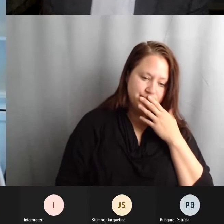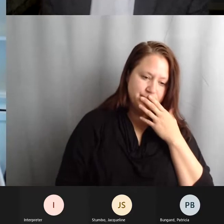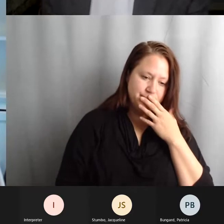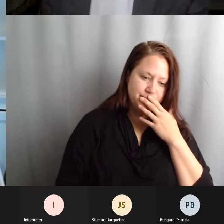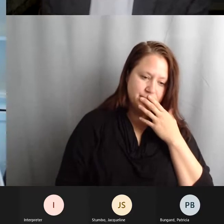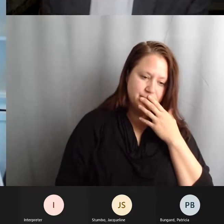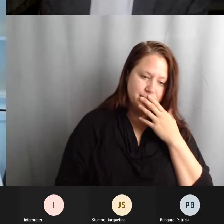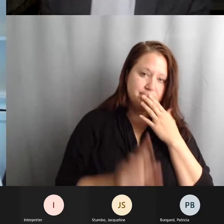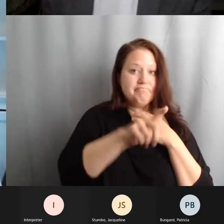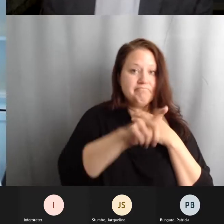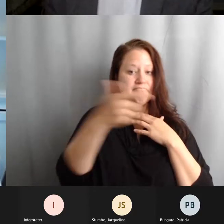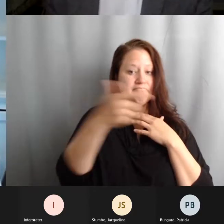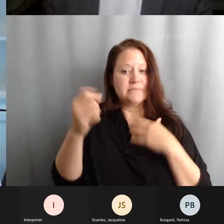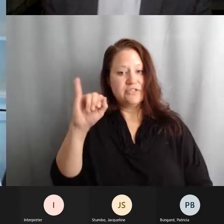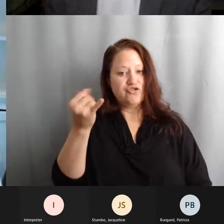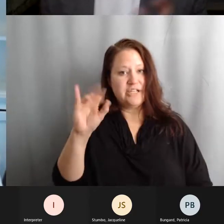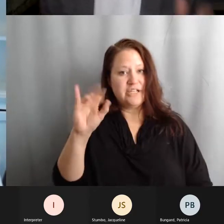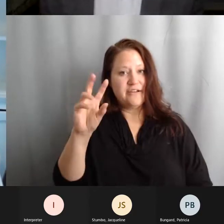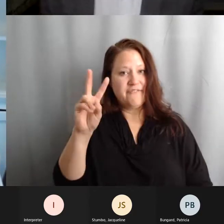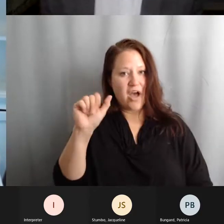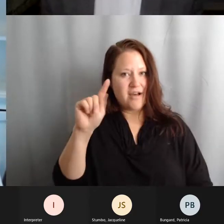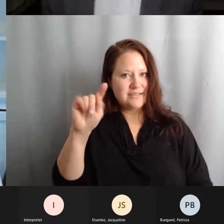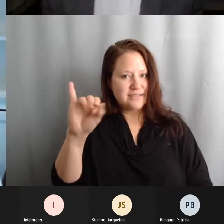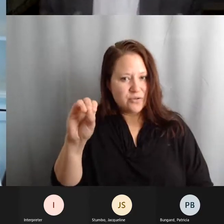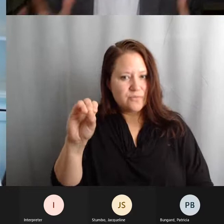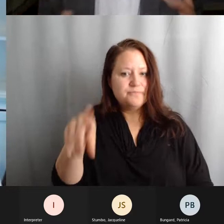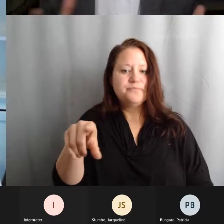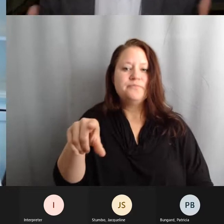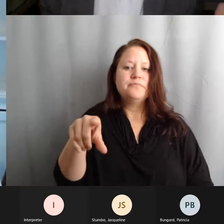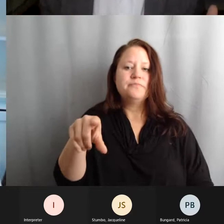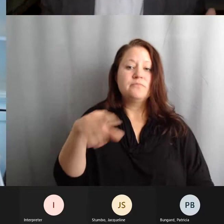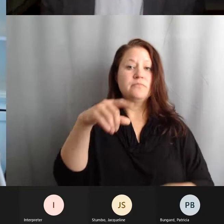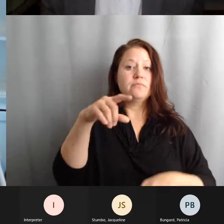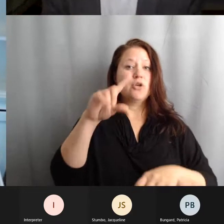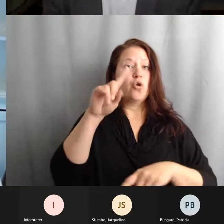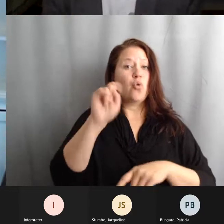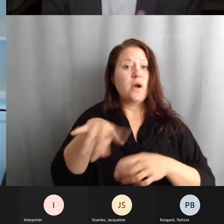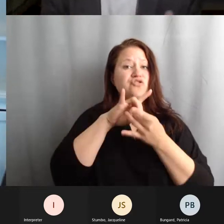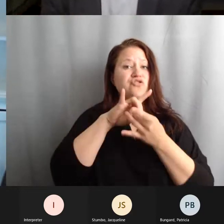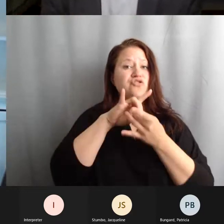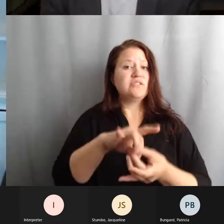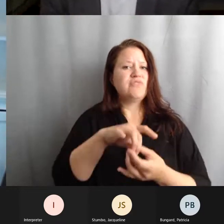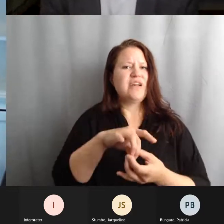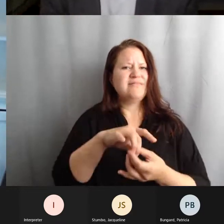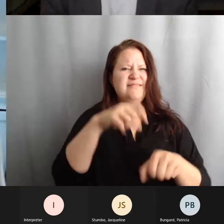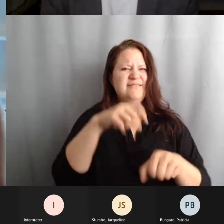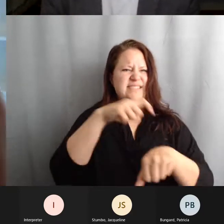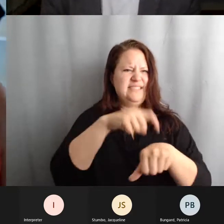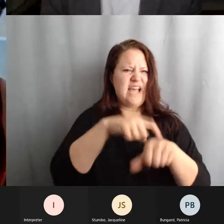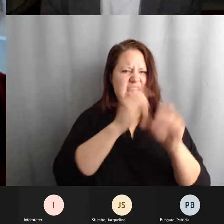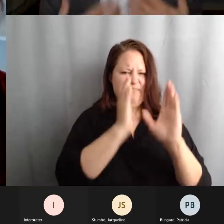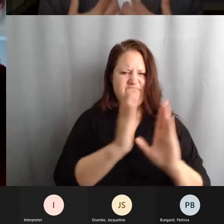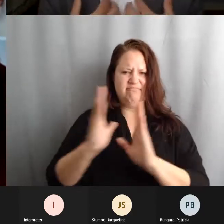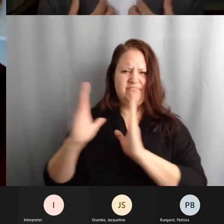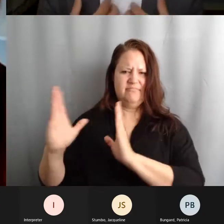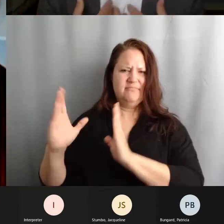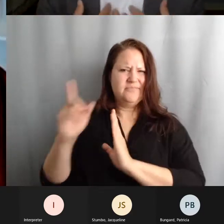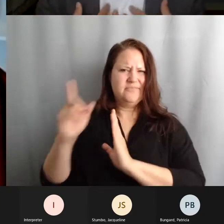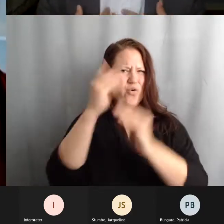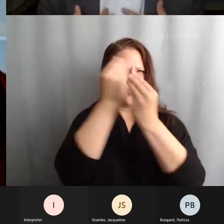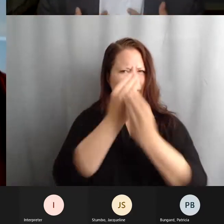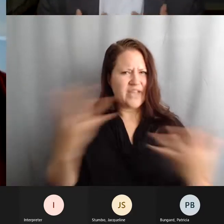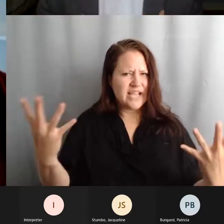So I'll jump in with a question that came in earlier in the chat around the timeline of things and asking about notification. So as soon